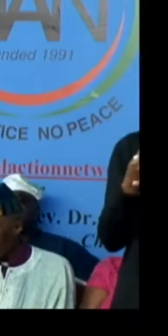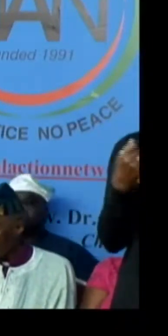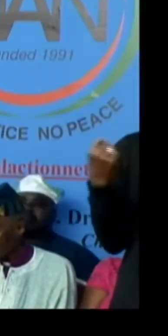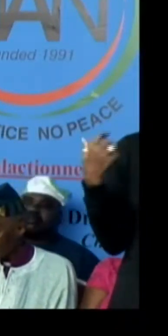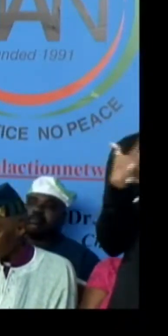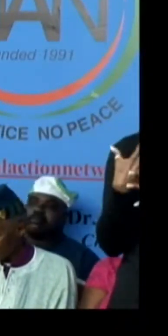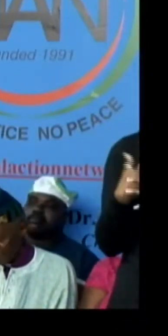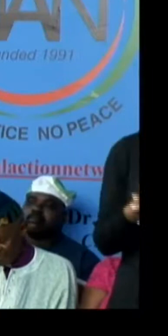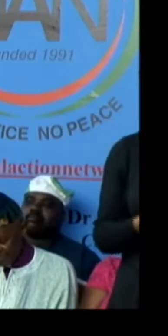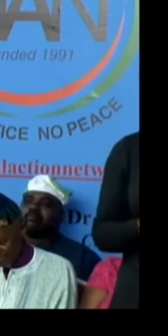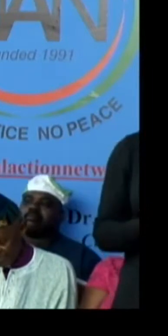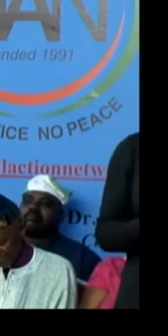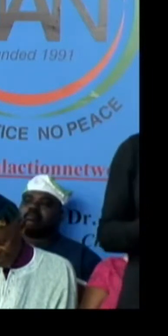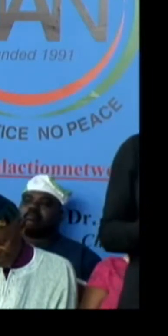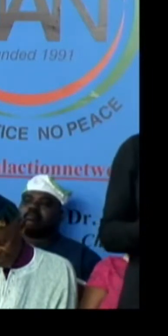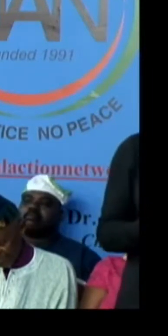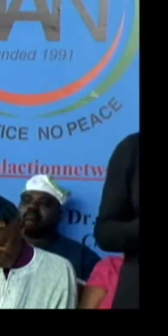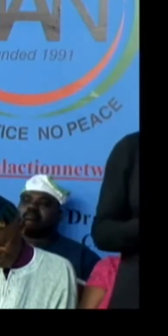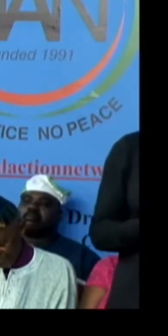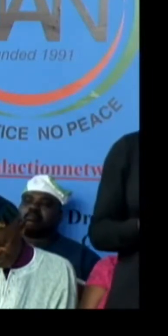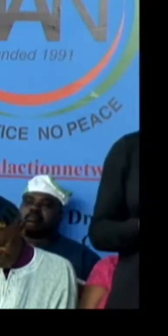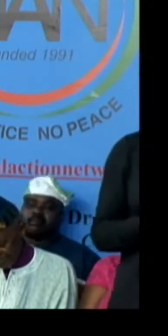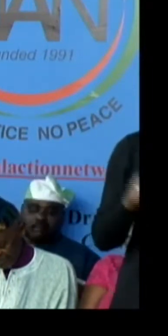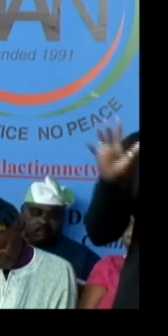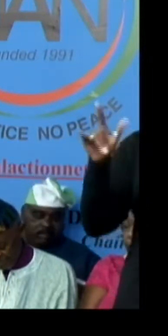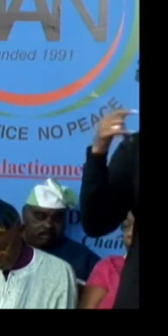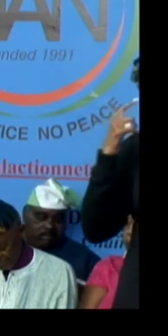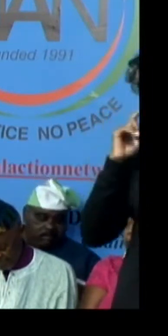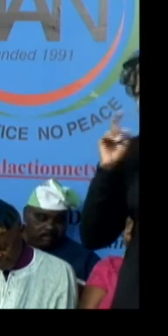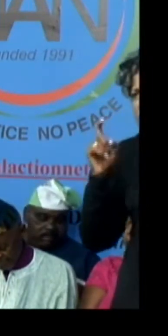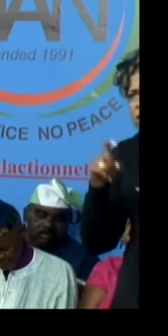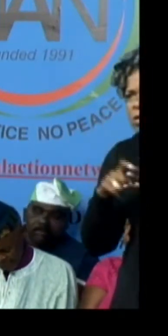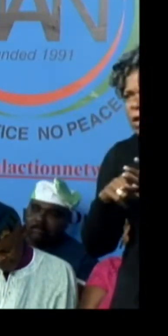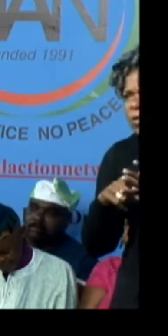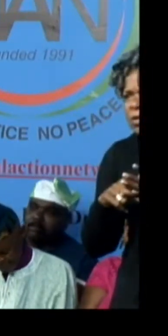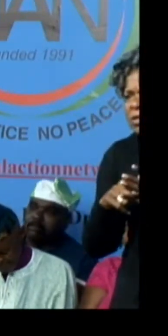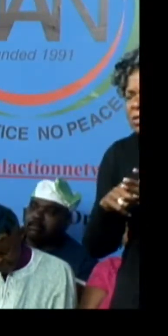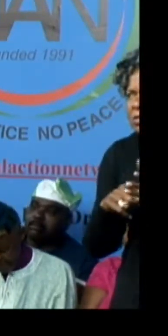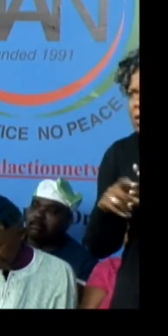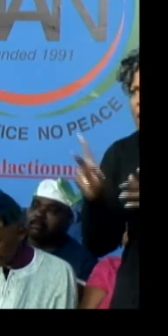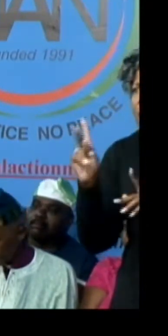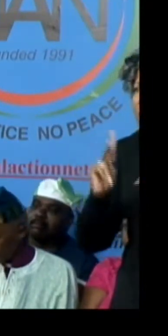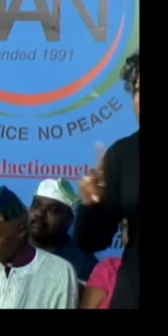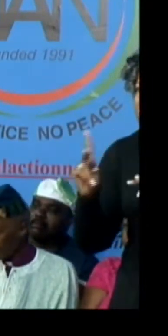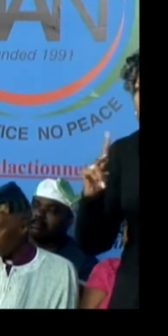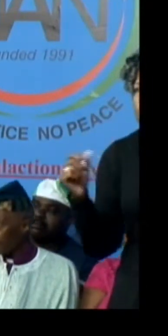And when you look at the fear that we send,